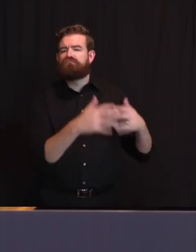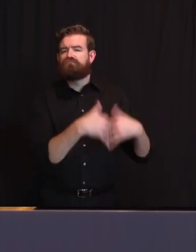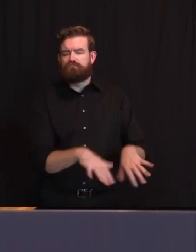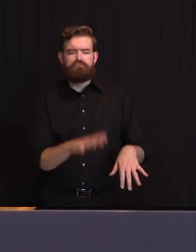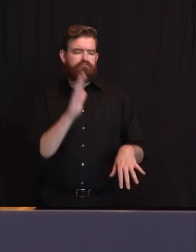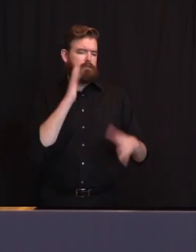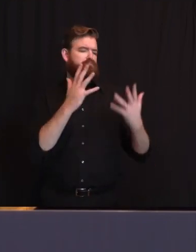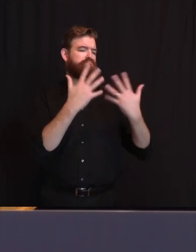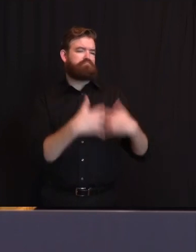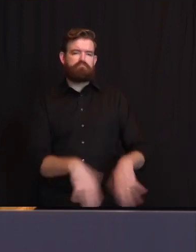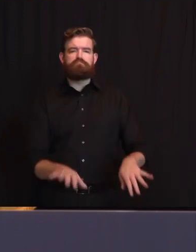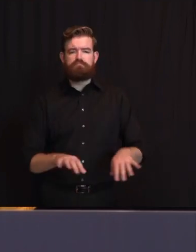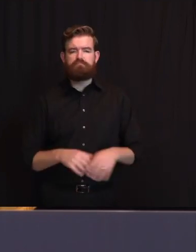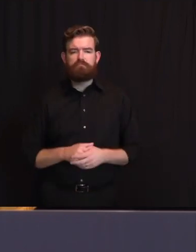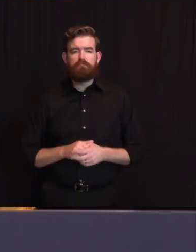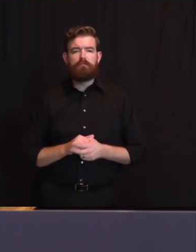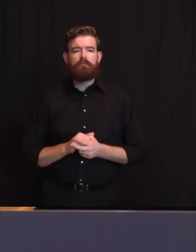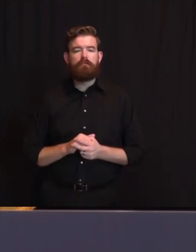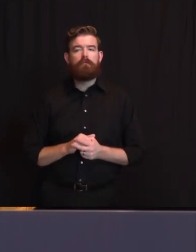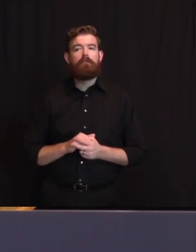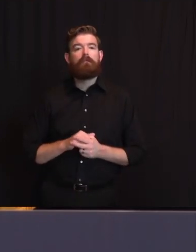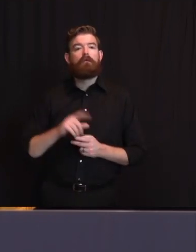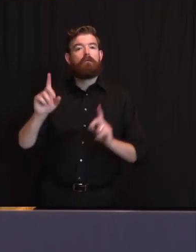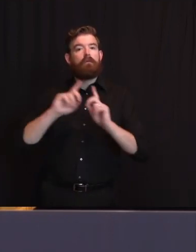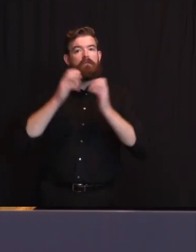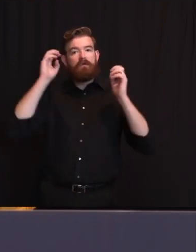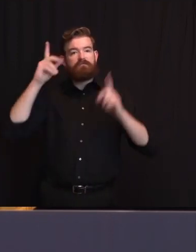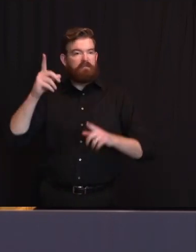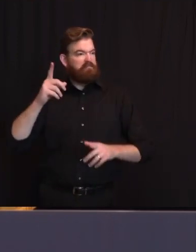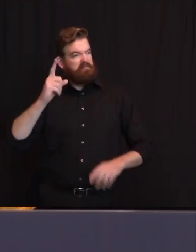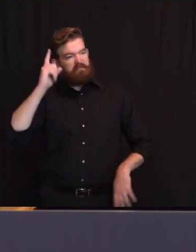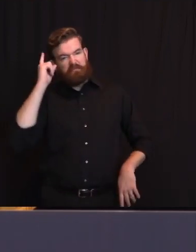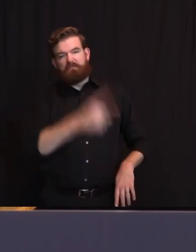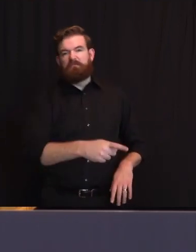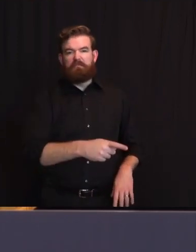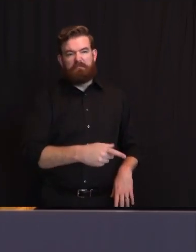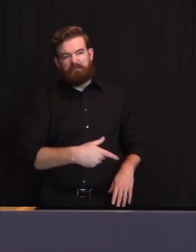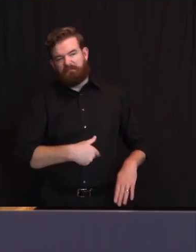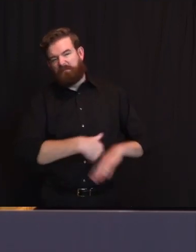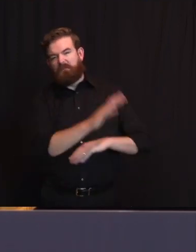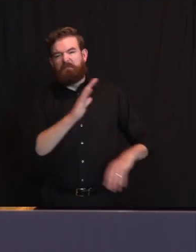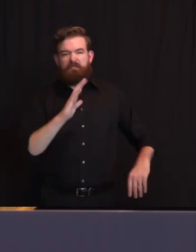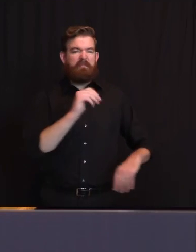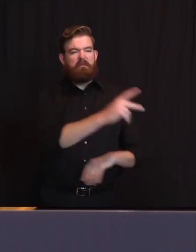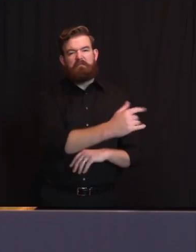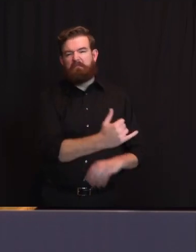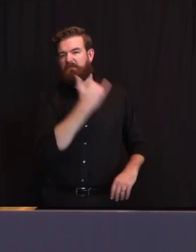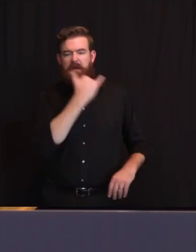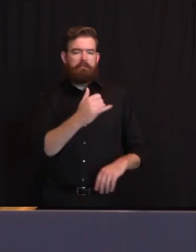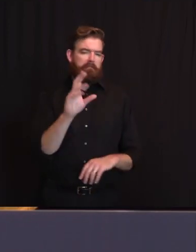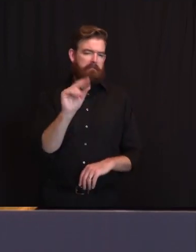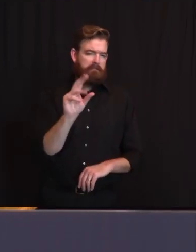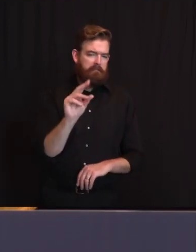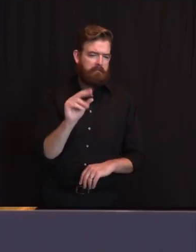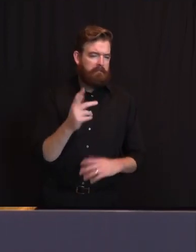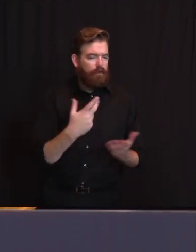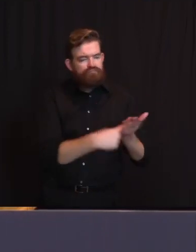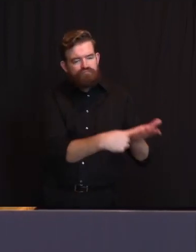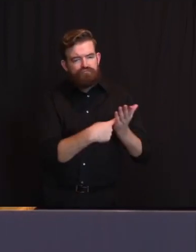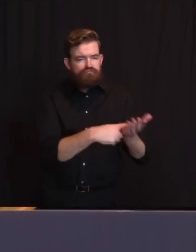to be open for business when they want to. Did I miss one in between those two? With the numbers undulating, I think you said undulating.